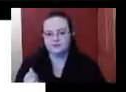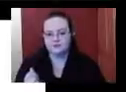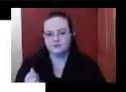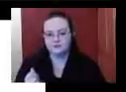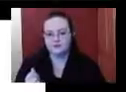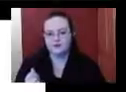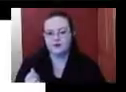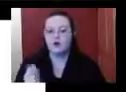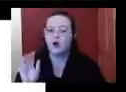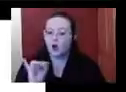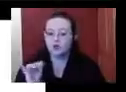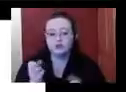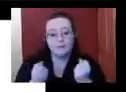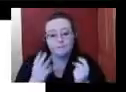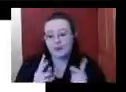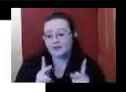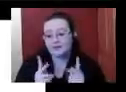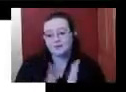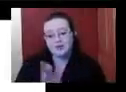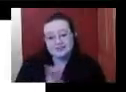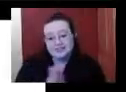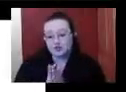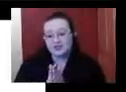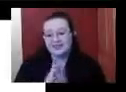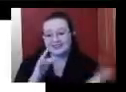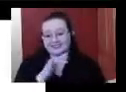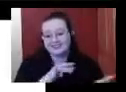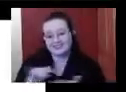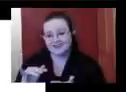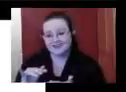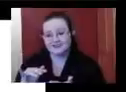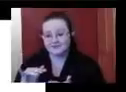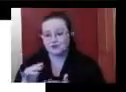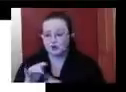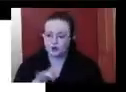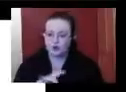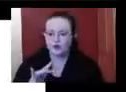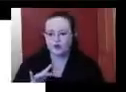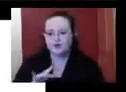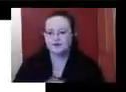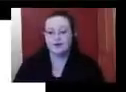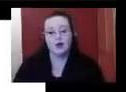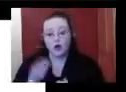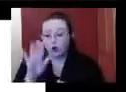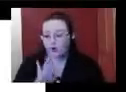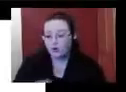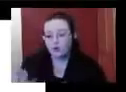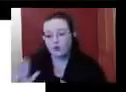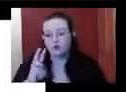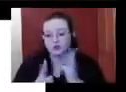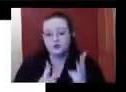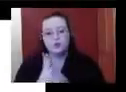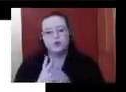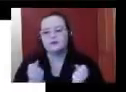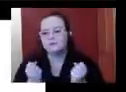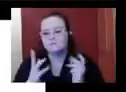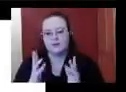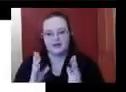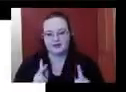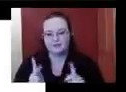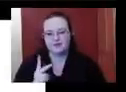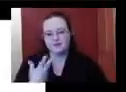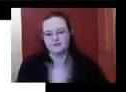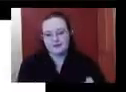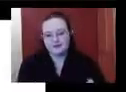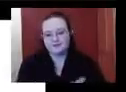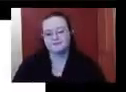of study participants. Many people have been safely vaccinated all over the world. The benefits of vaccination